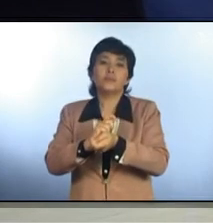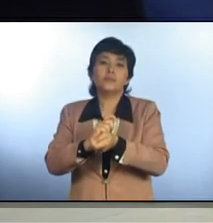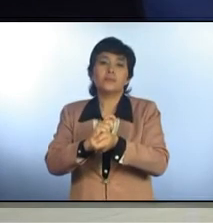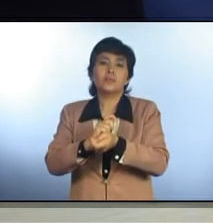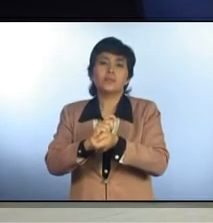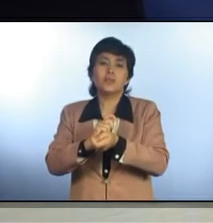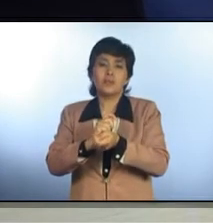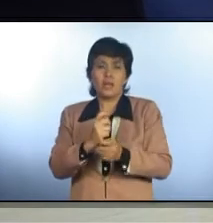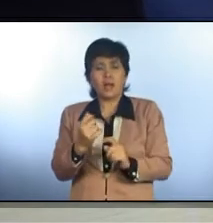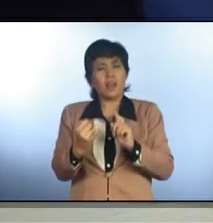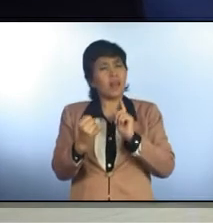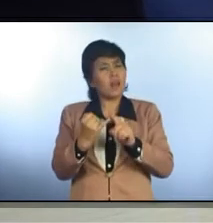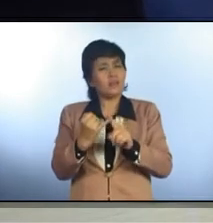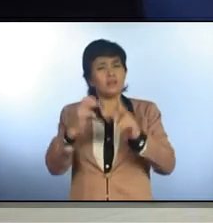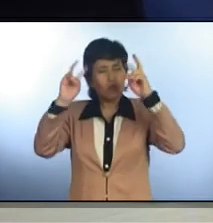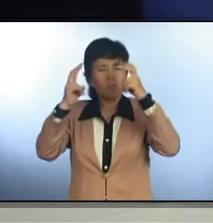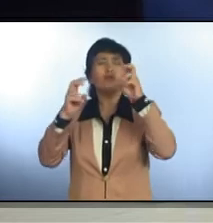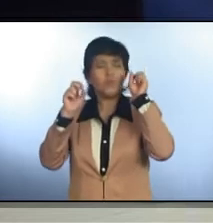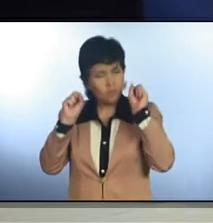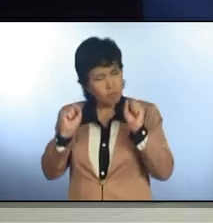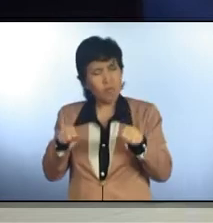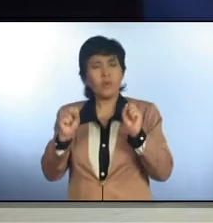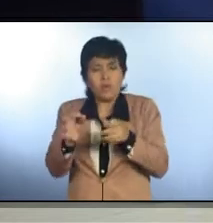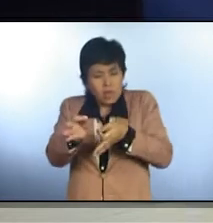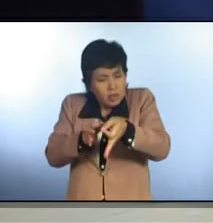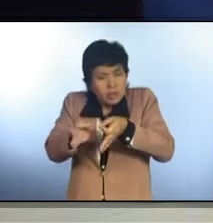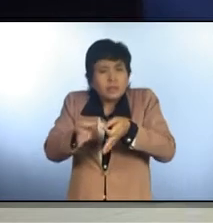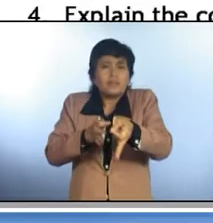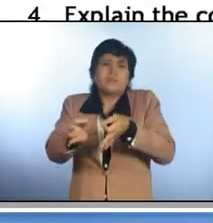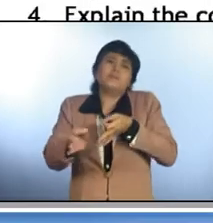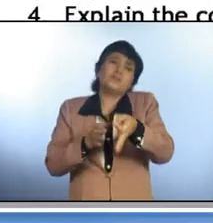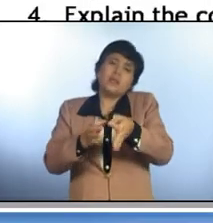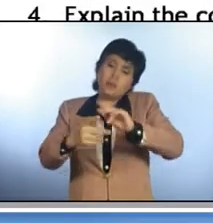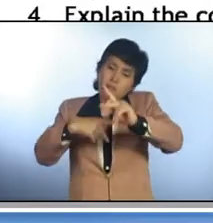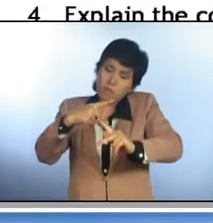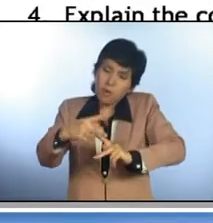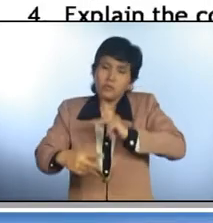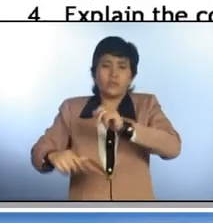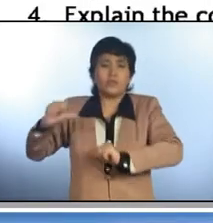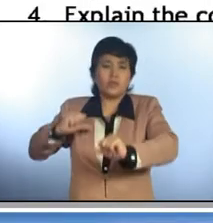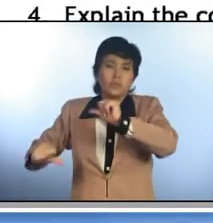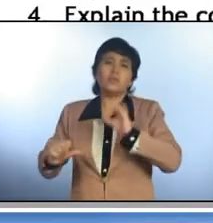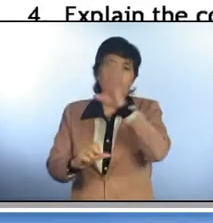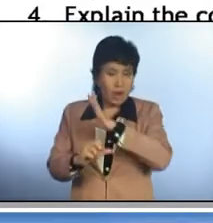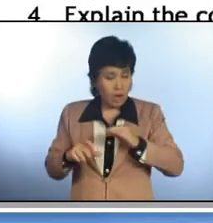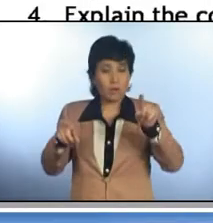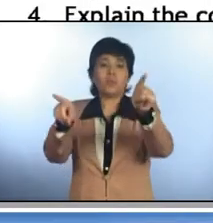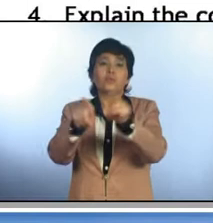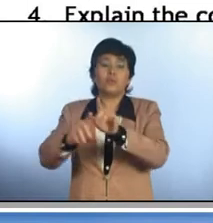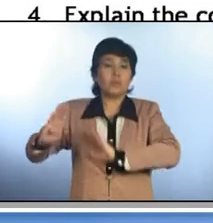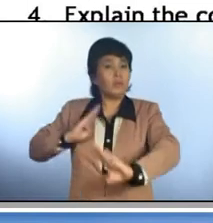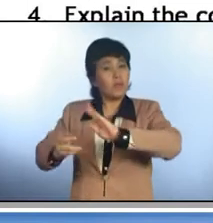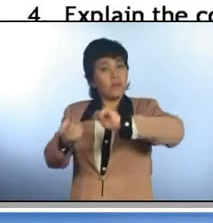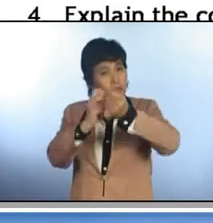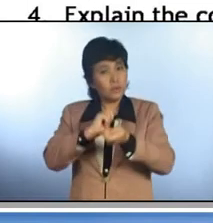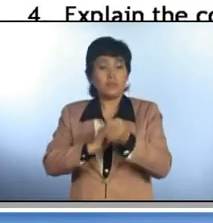Now, by the end of this topic, you should be able to explain the process of attitude and also the behavior